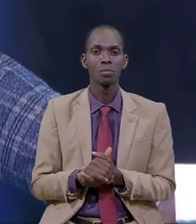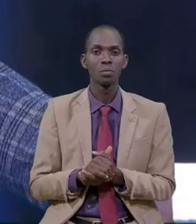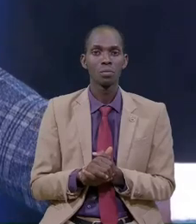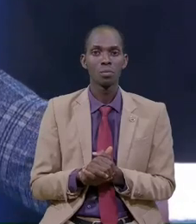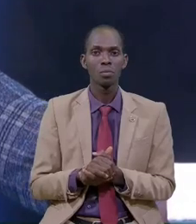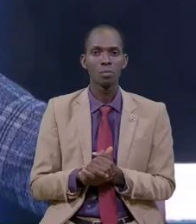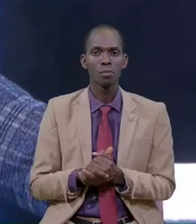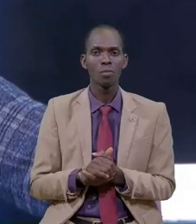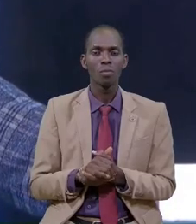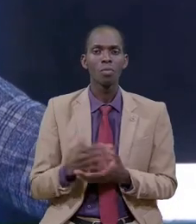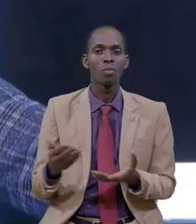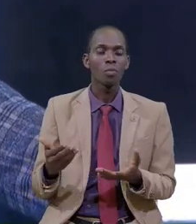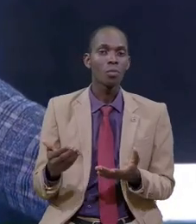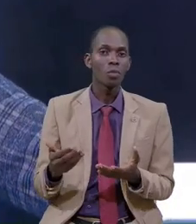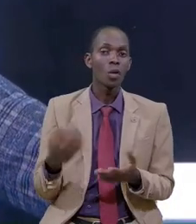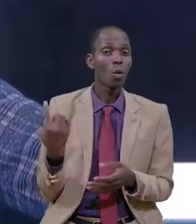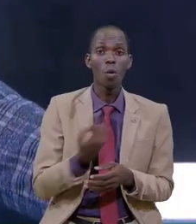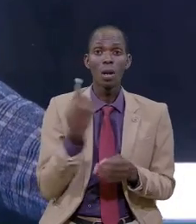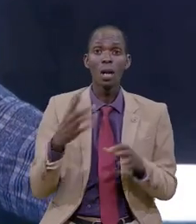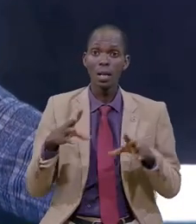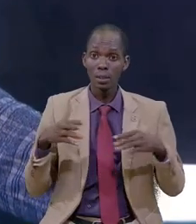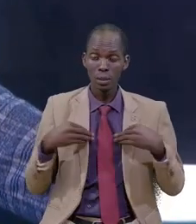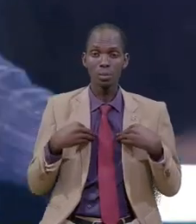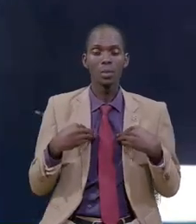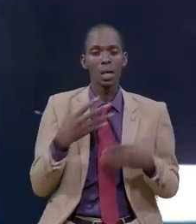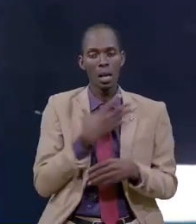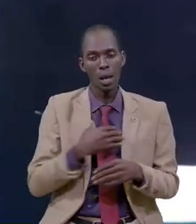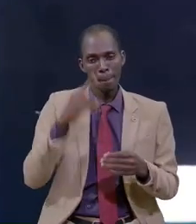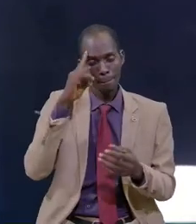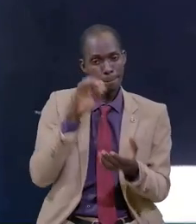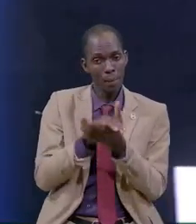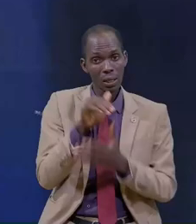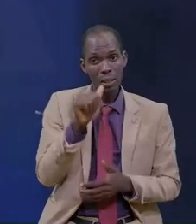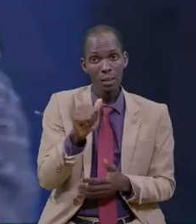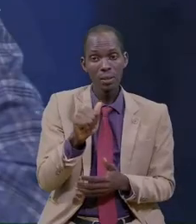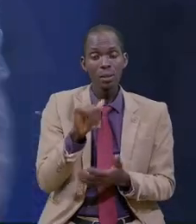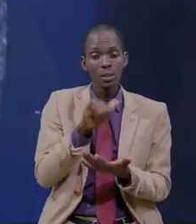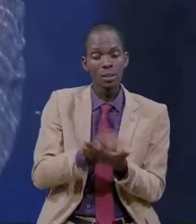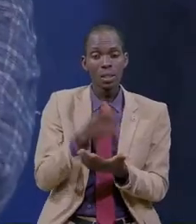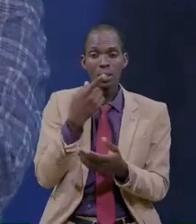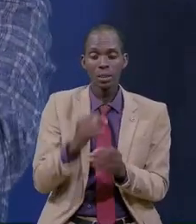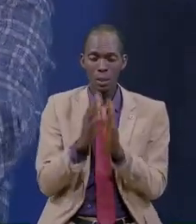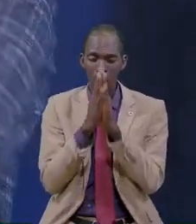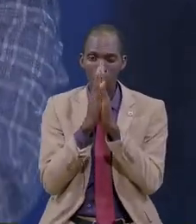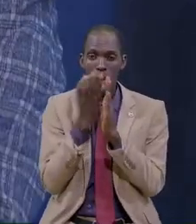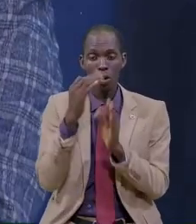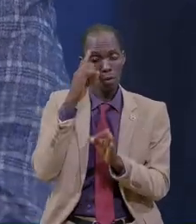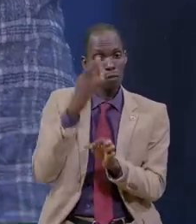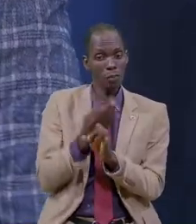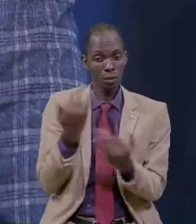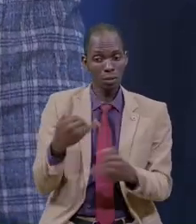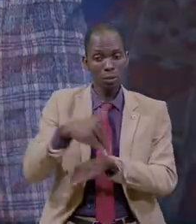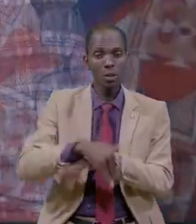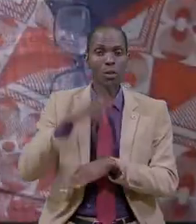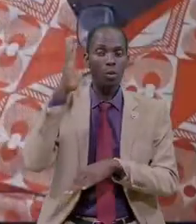Also accept. And you believe that the prayer of faith tonight will avail for